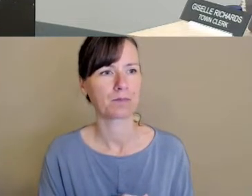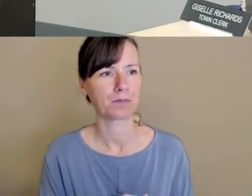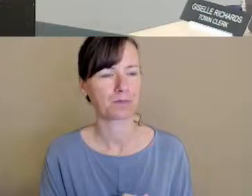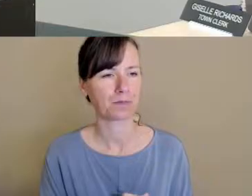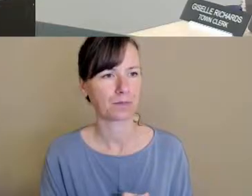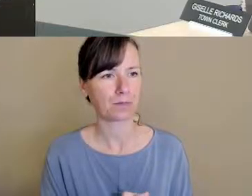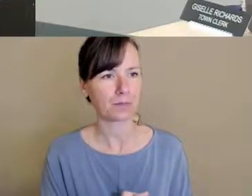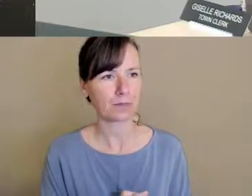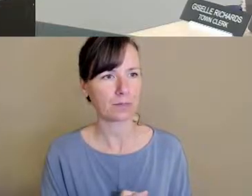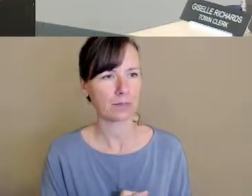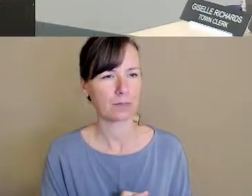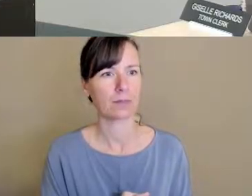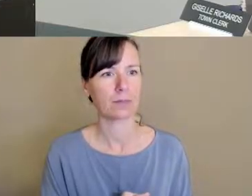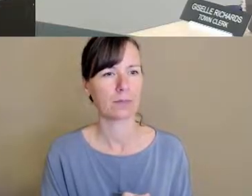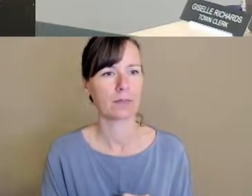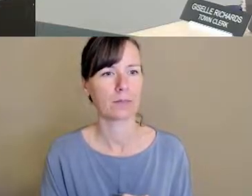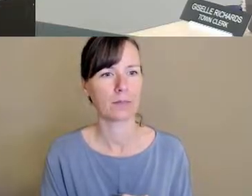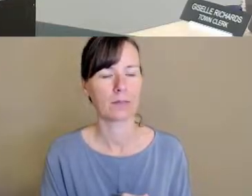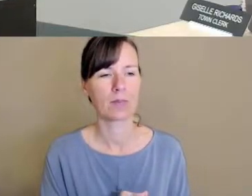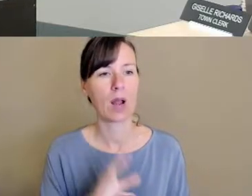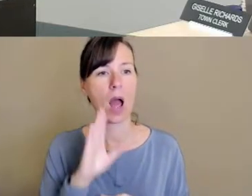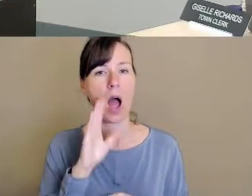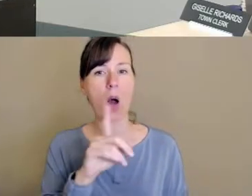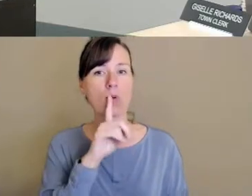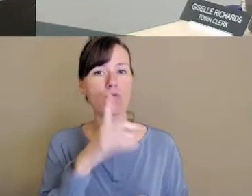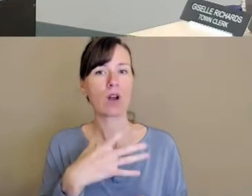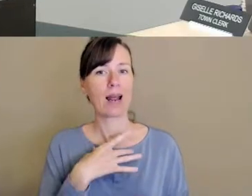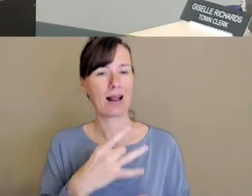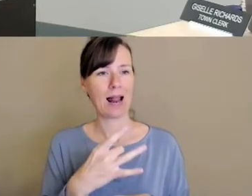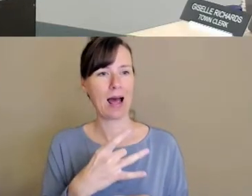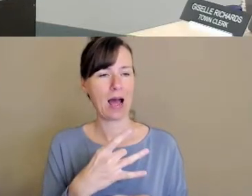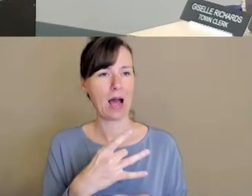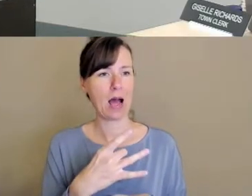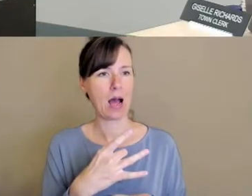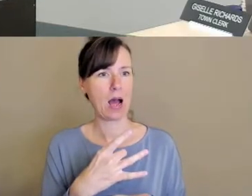I really would like for it to be,